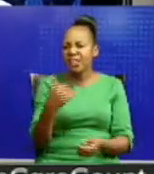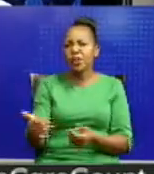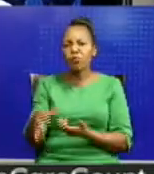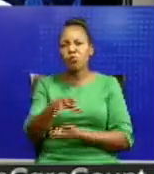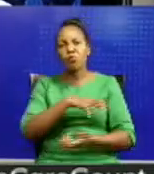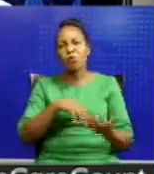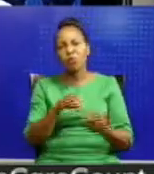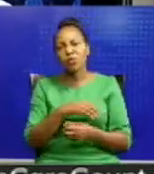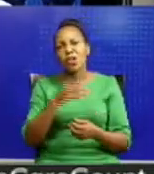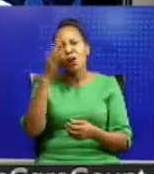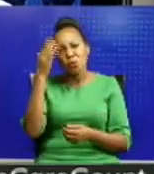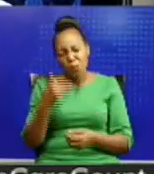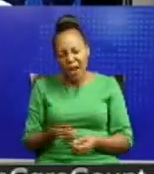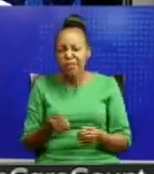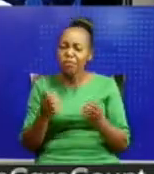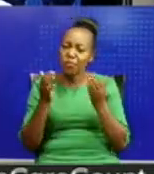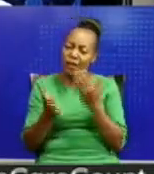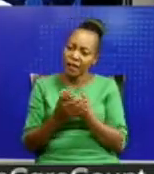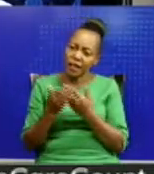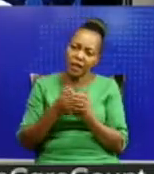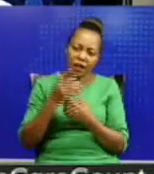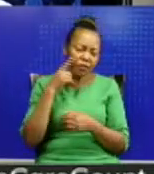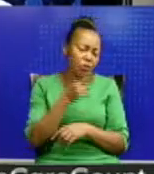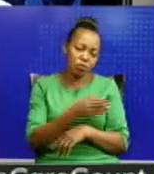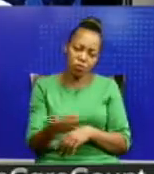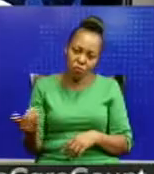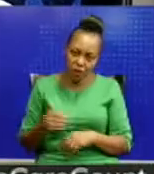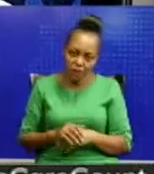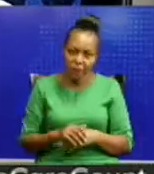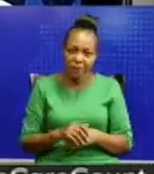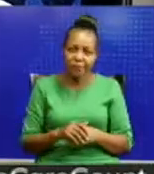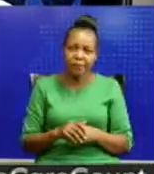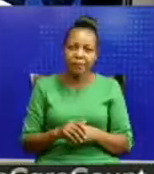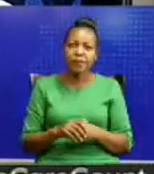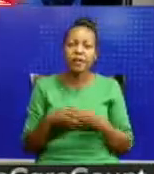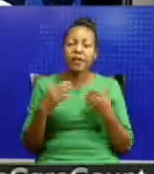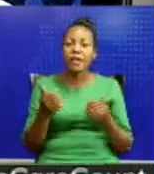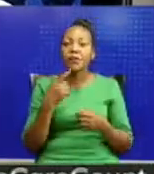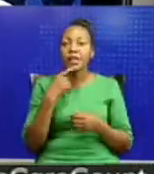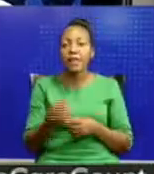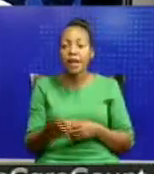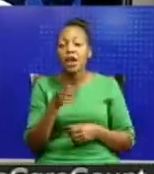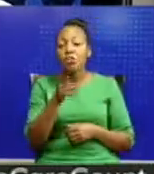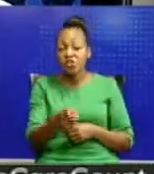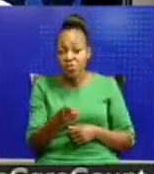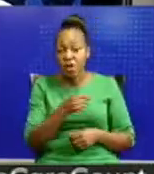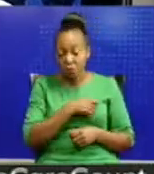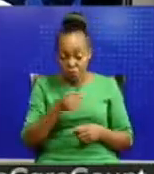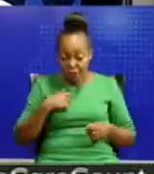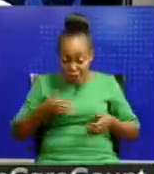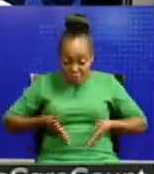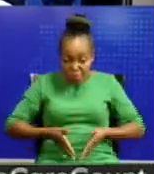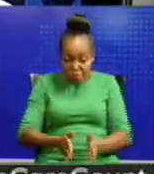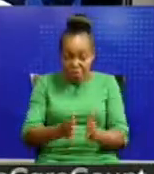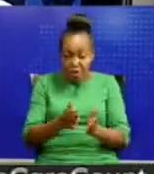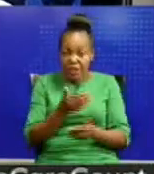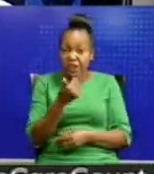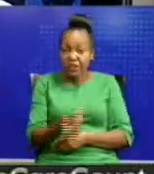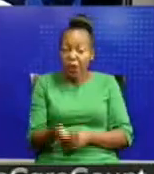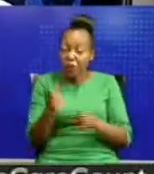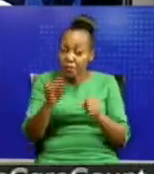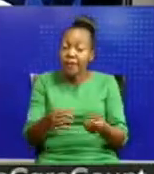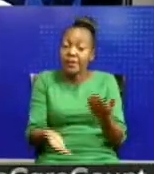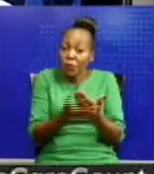disturbing because you are the one who is looking after them. Following the theory that the one who produces the child nurtures